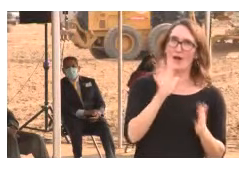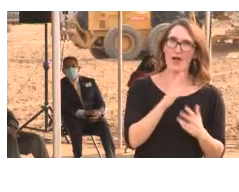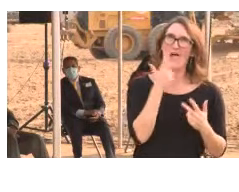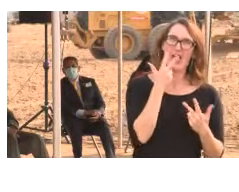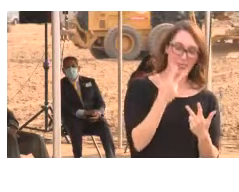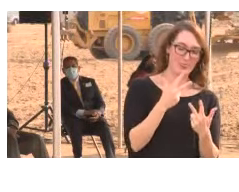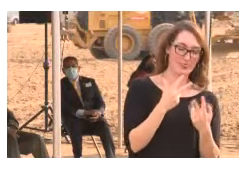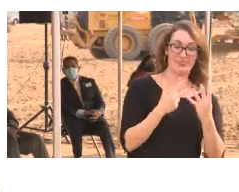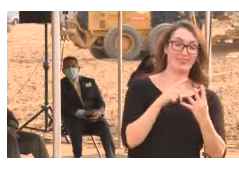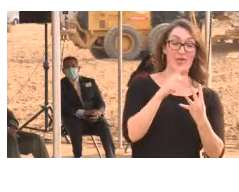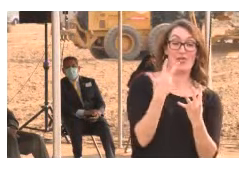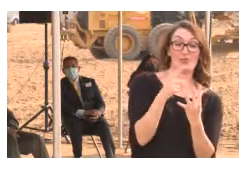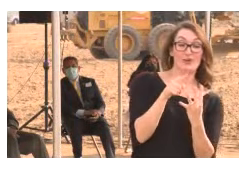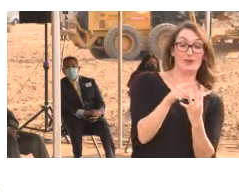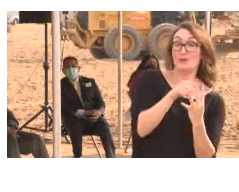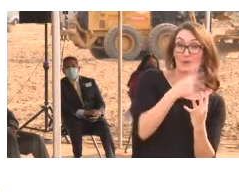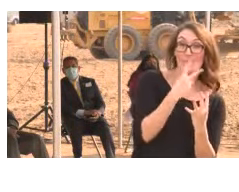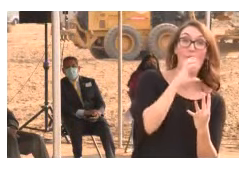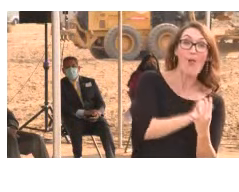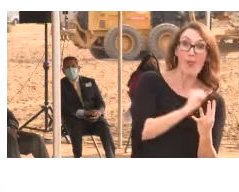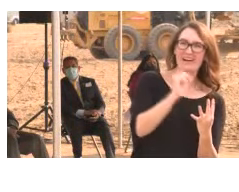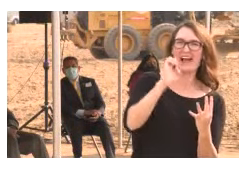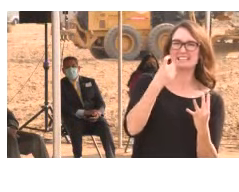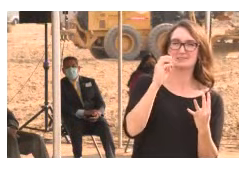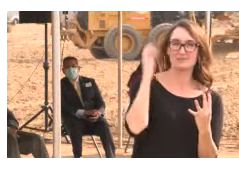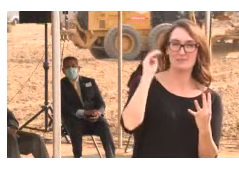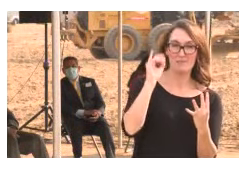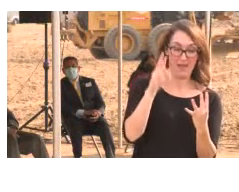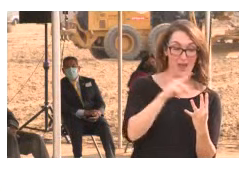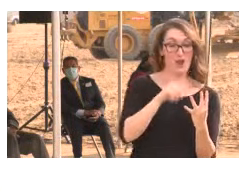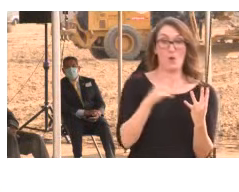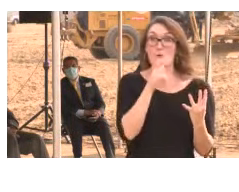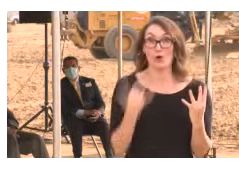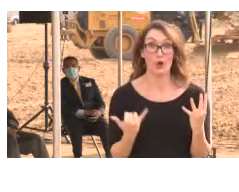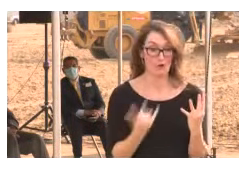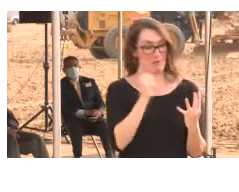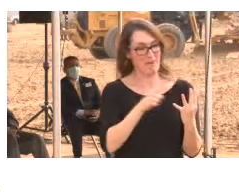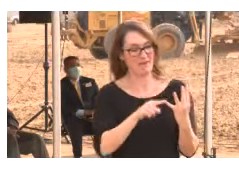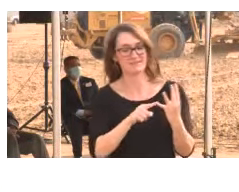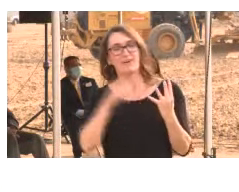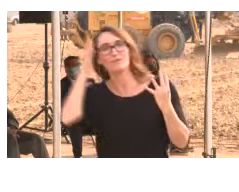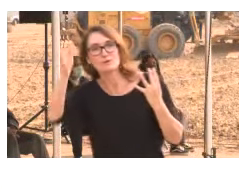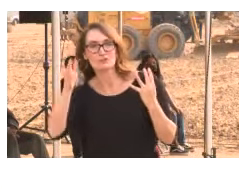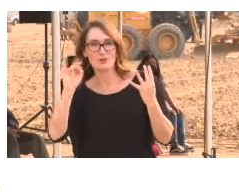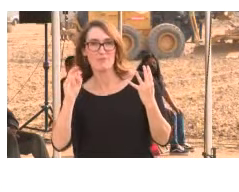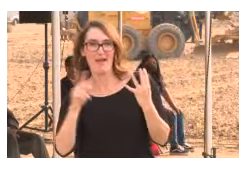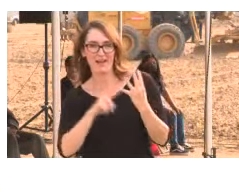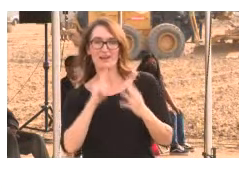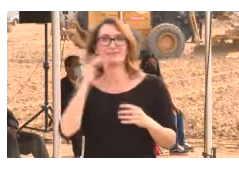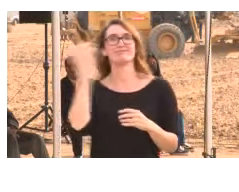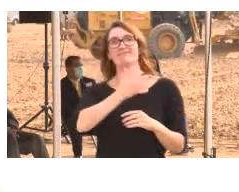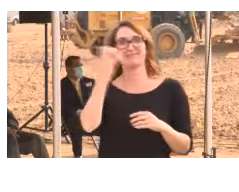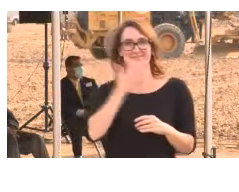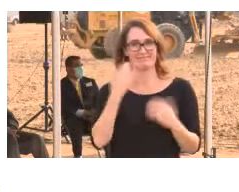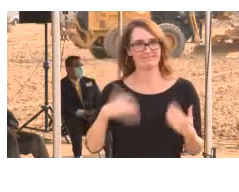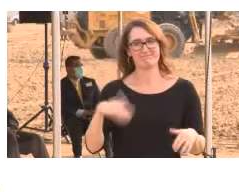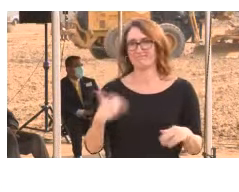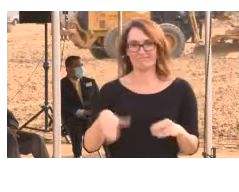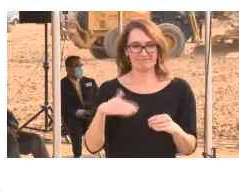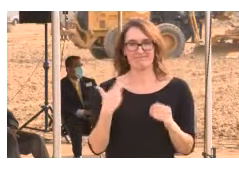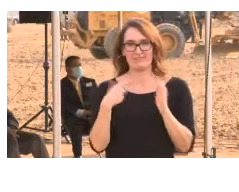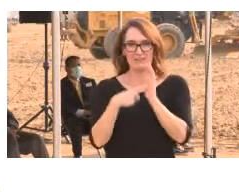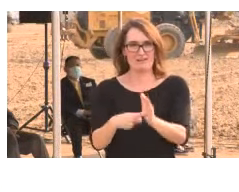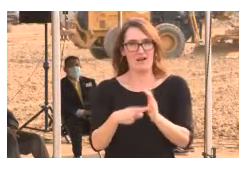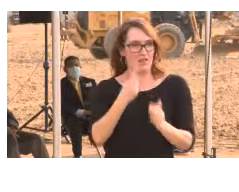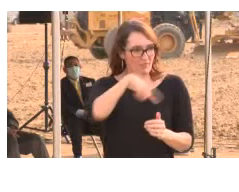two former mayors, one current mayor, and an incoming mayor from both parties coming here to celebrate. That, I think, speaks volumes of this community and